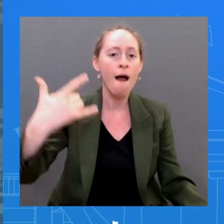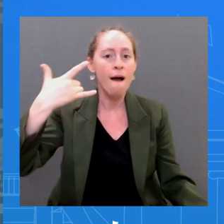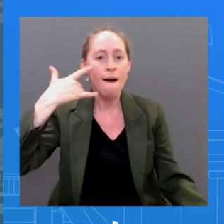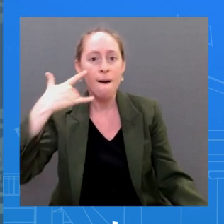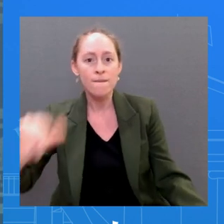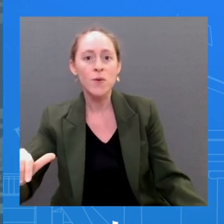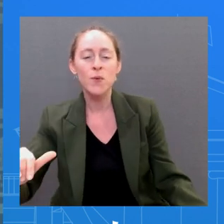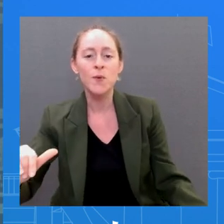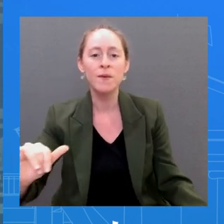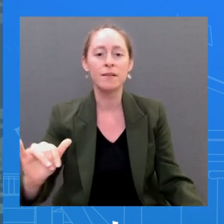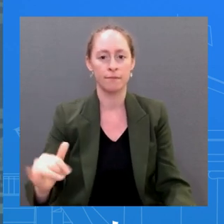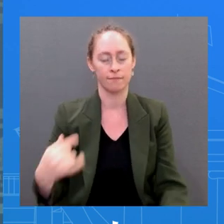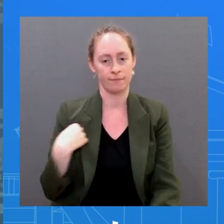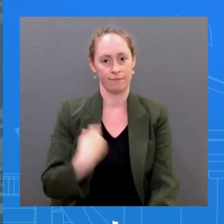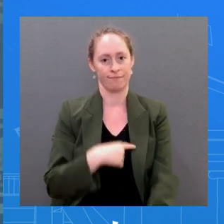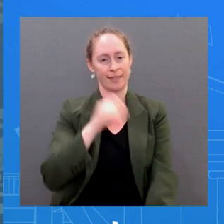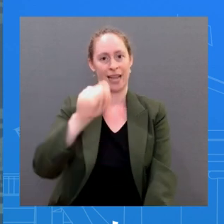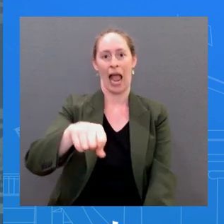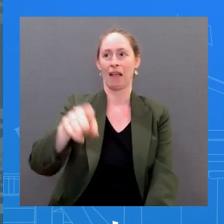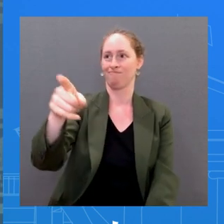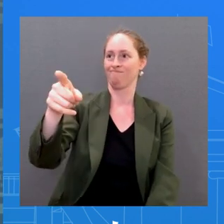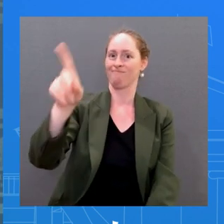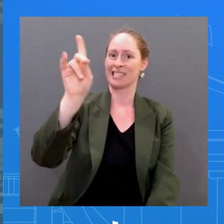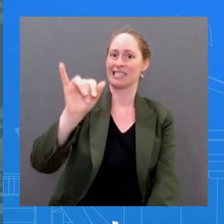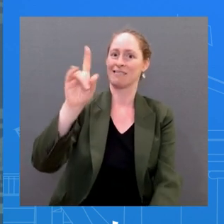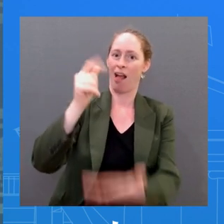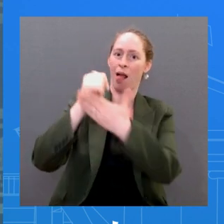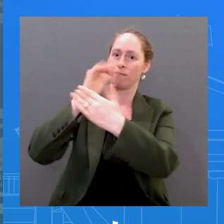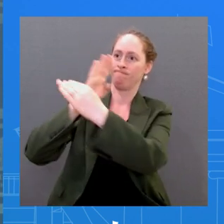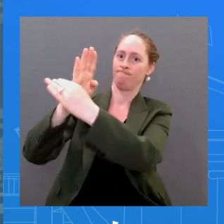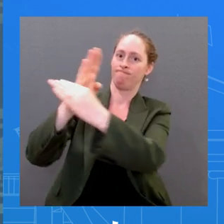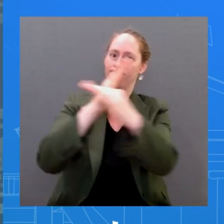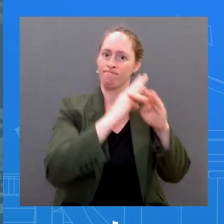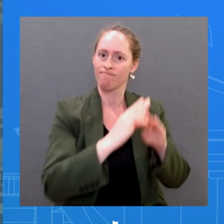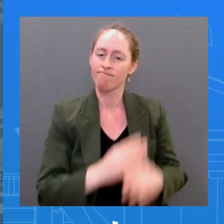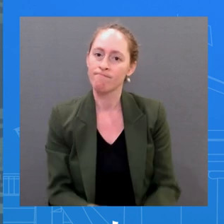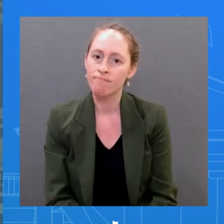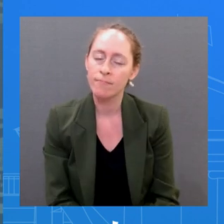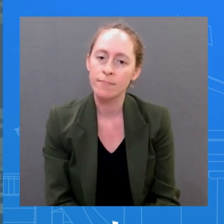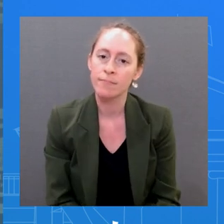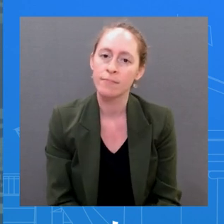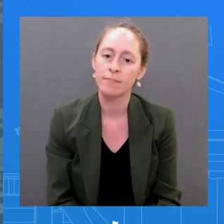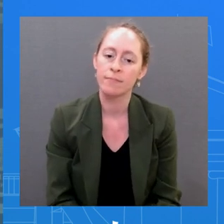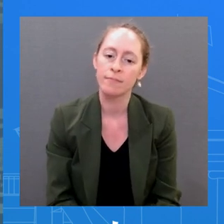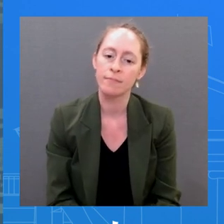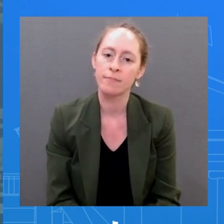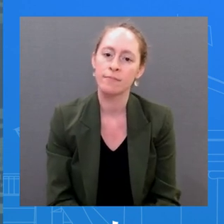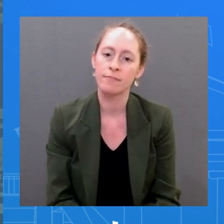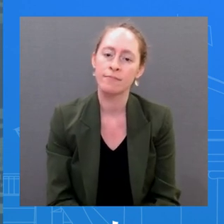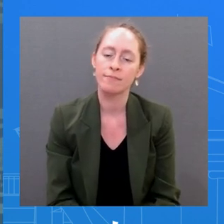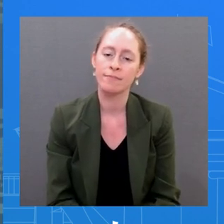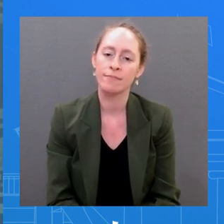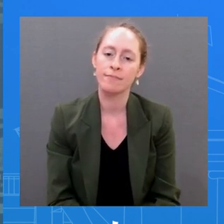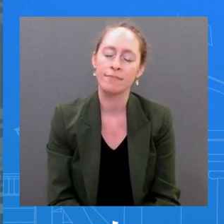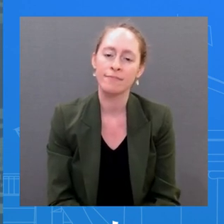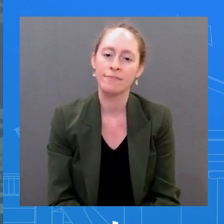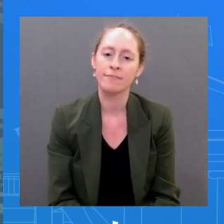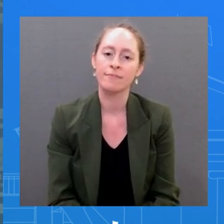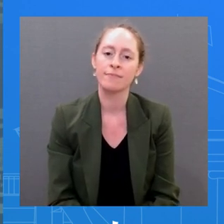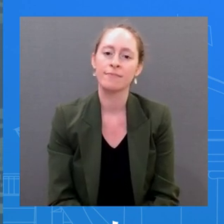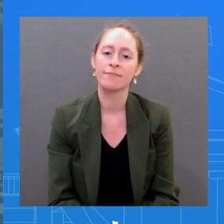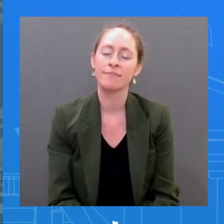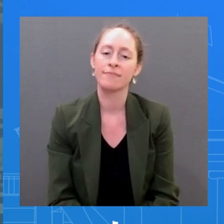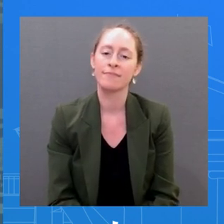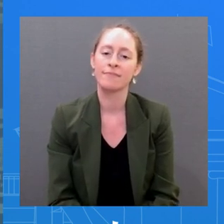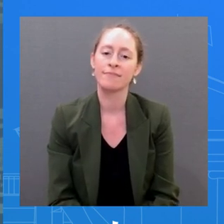we understand not every component of what the president is calling for is going to stop every tragedy. But we have to take